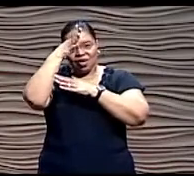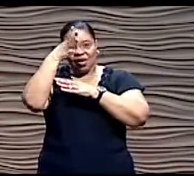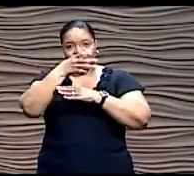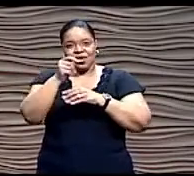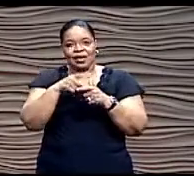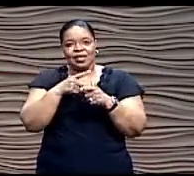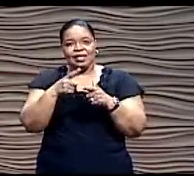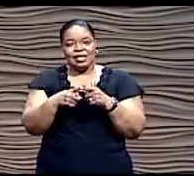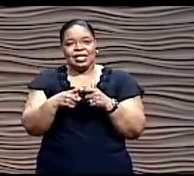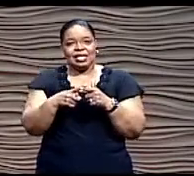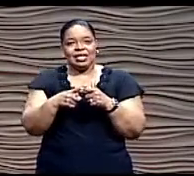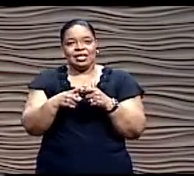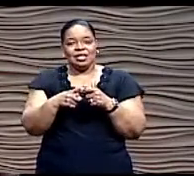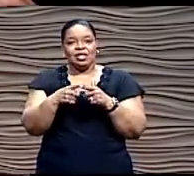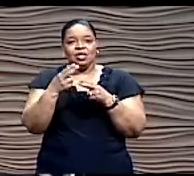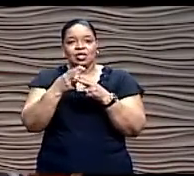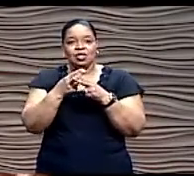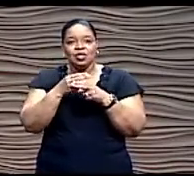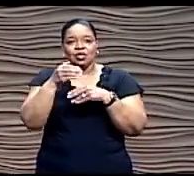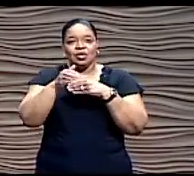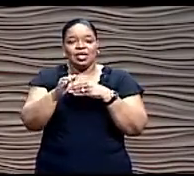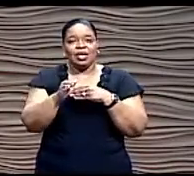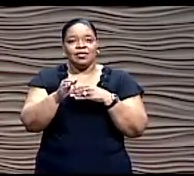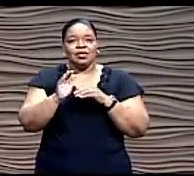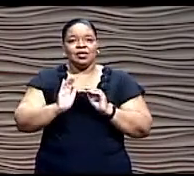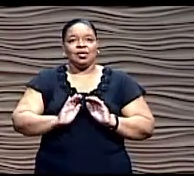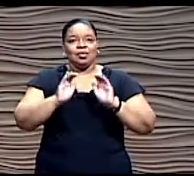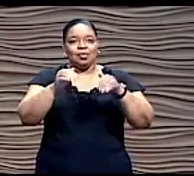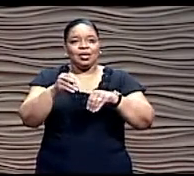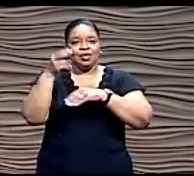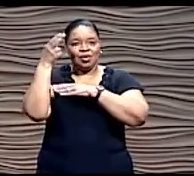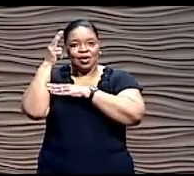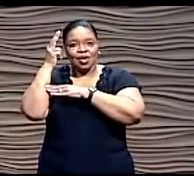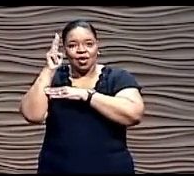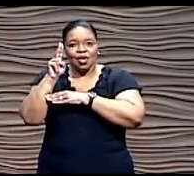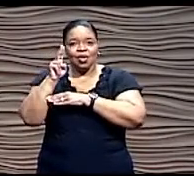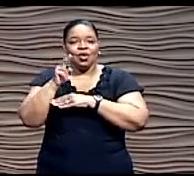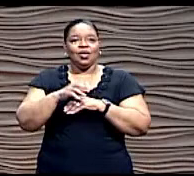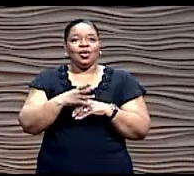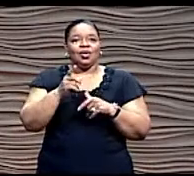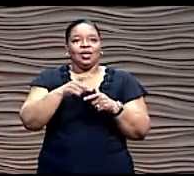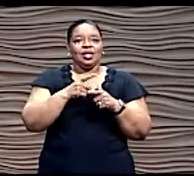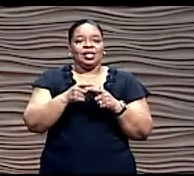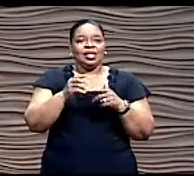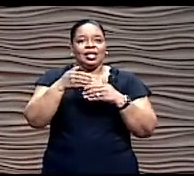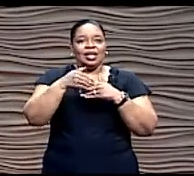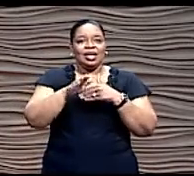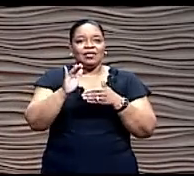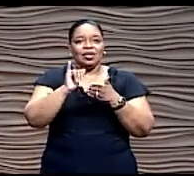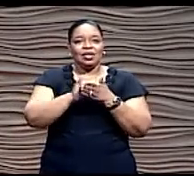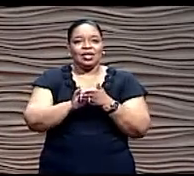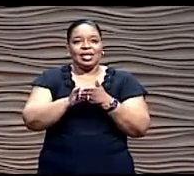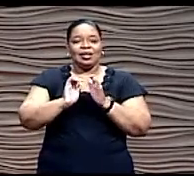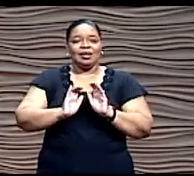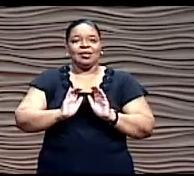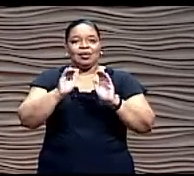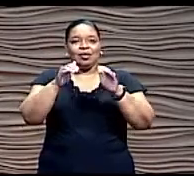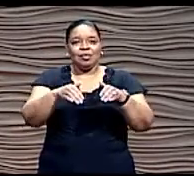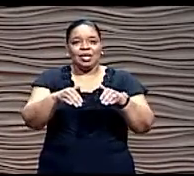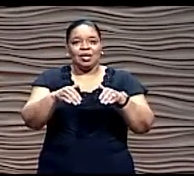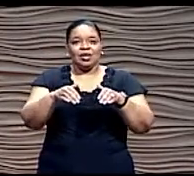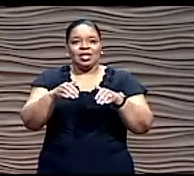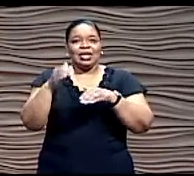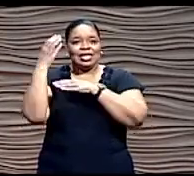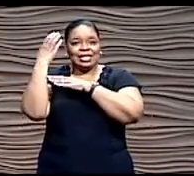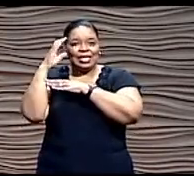he had to turn around and bury an uncle and turn around, and he had to bury, I think, if I'm not mistaken,